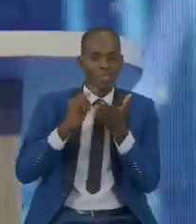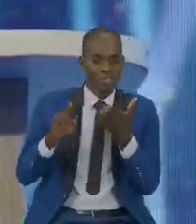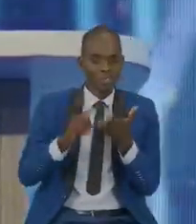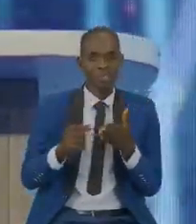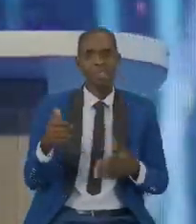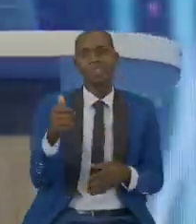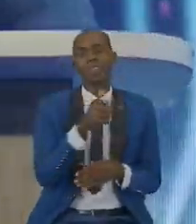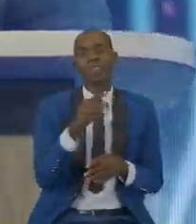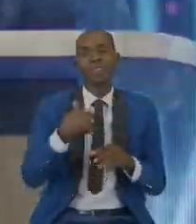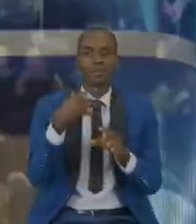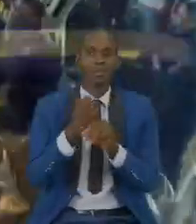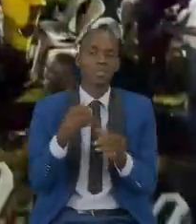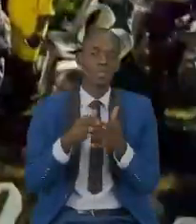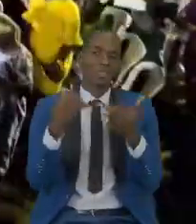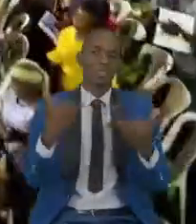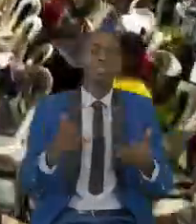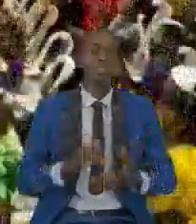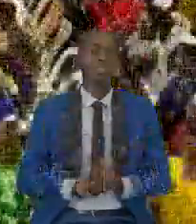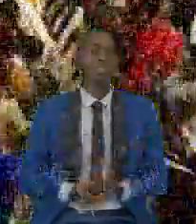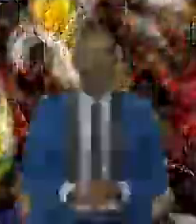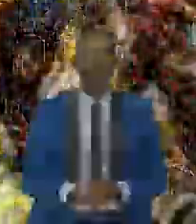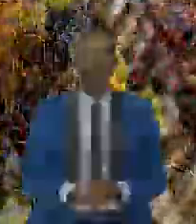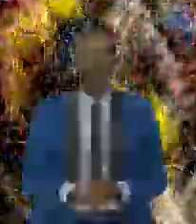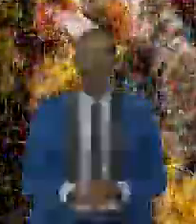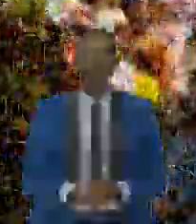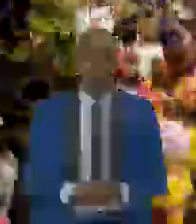you've got it right there. Realize.